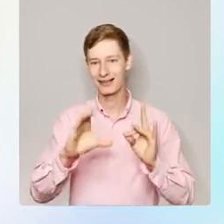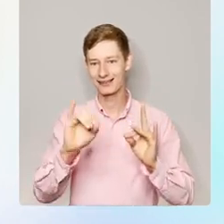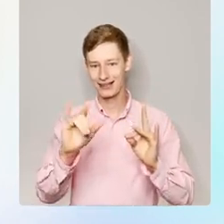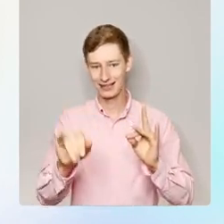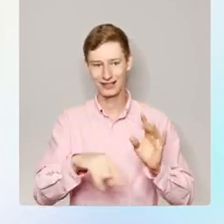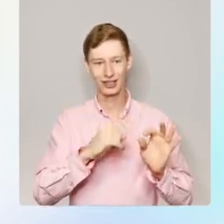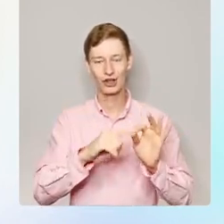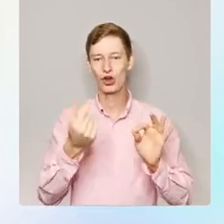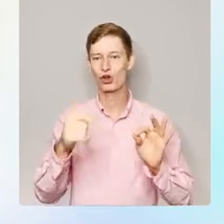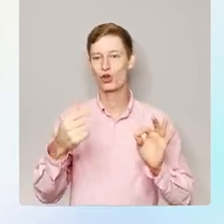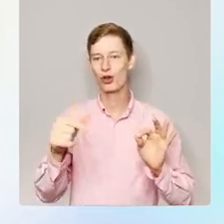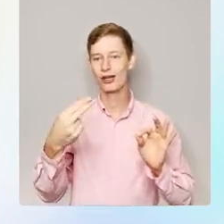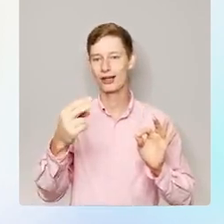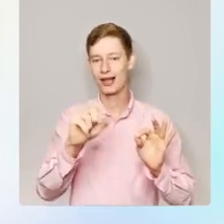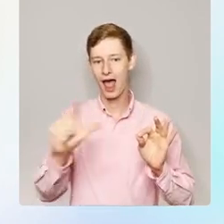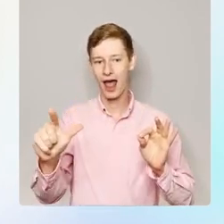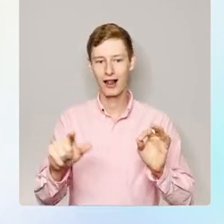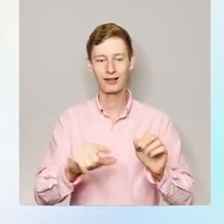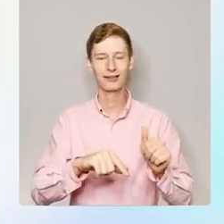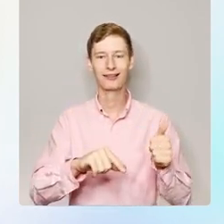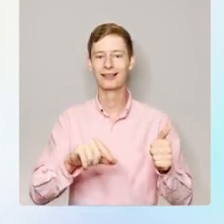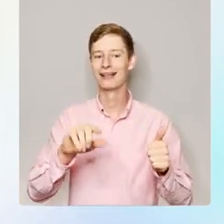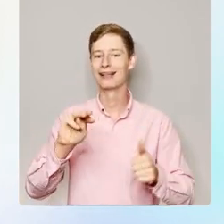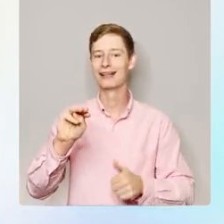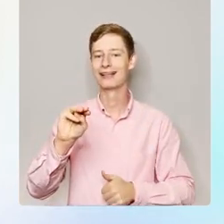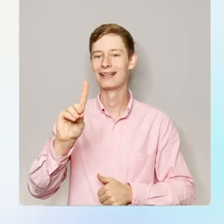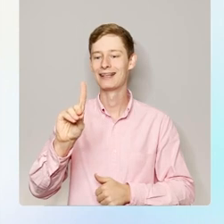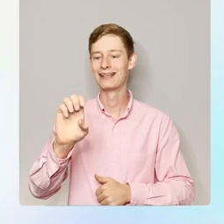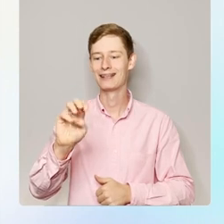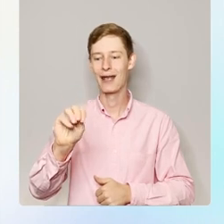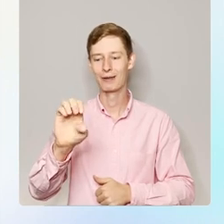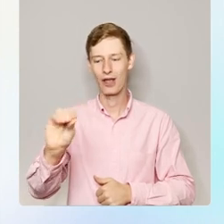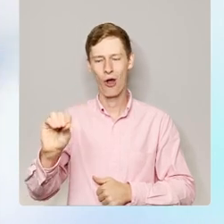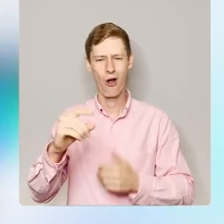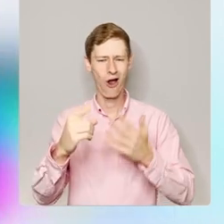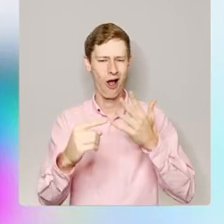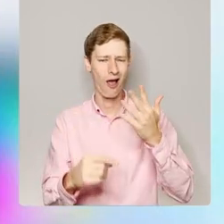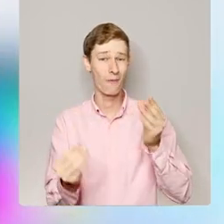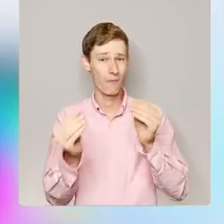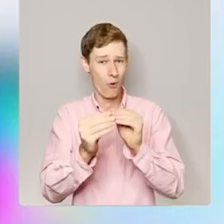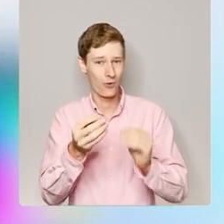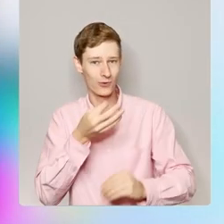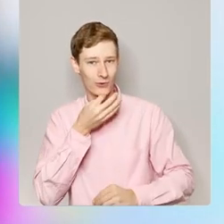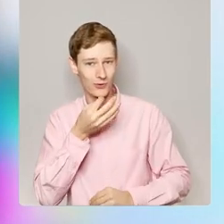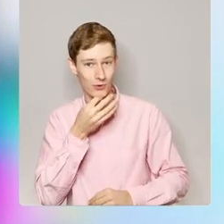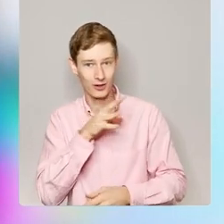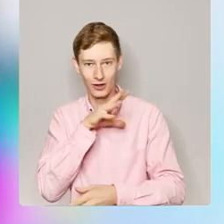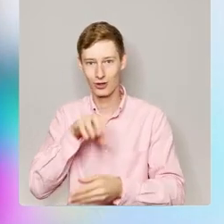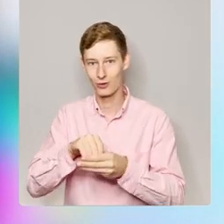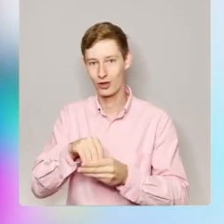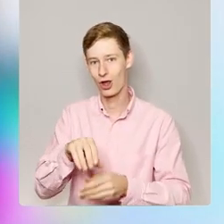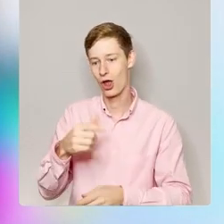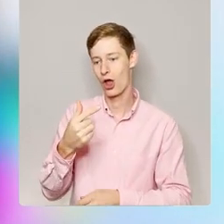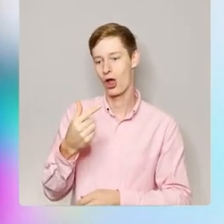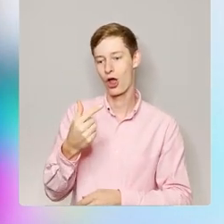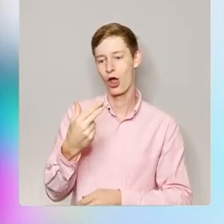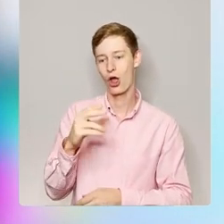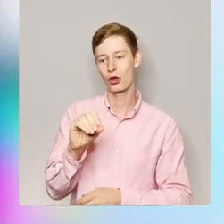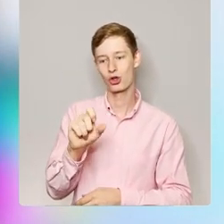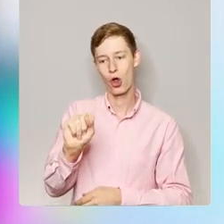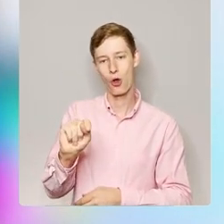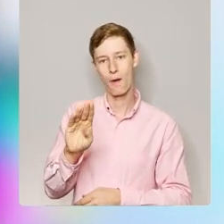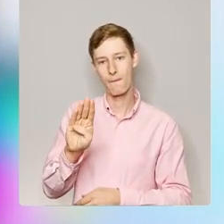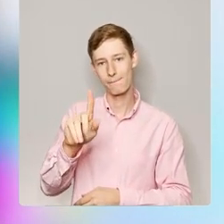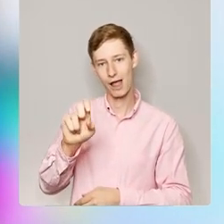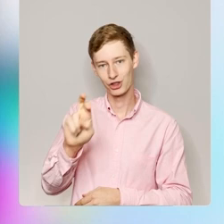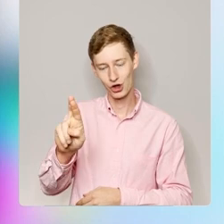Green Hell, Demio, and there are a ton more coming soon, including Ghostbusters, The Walking